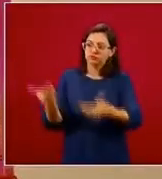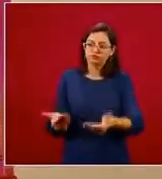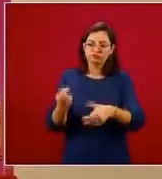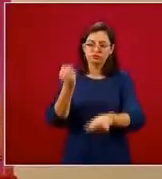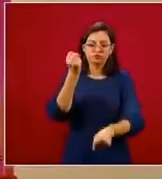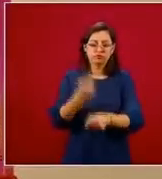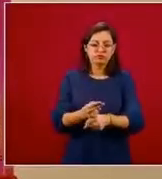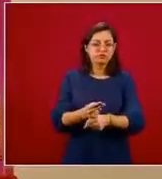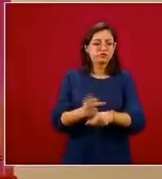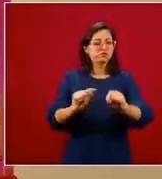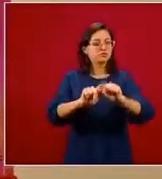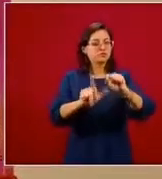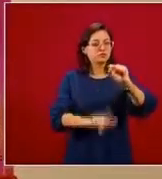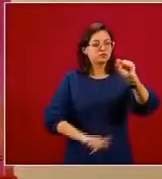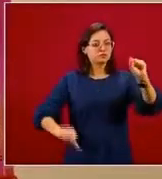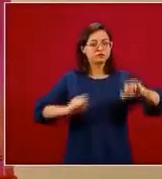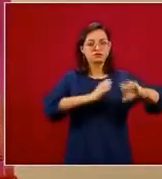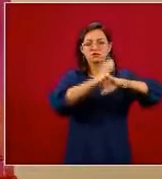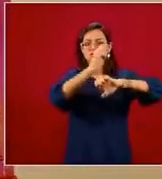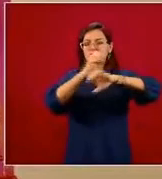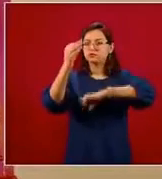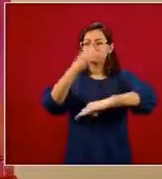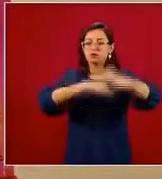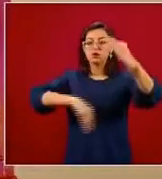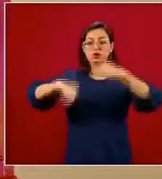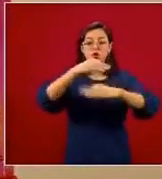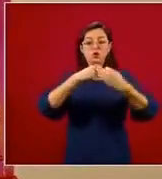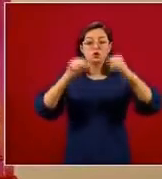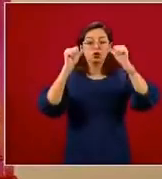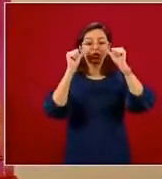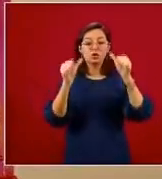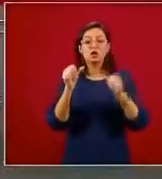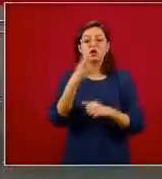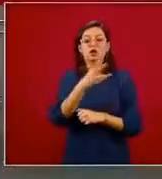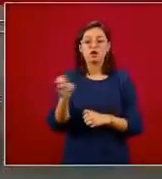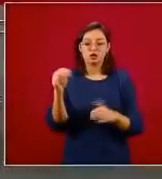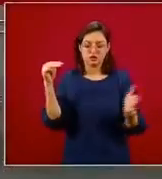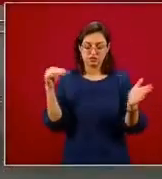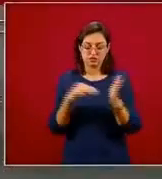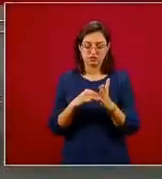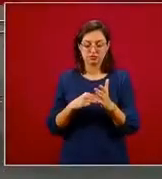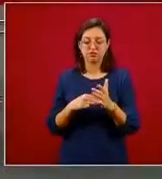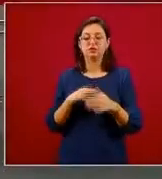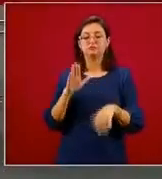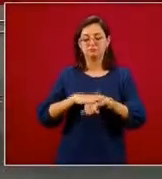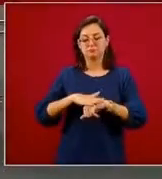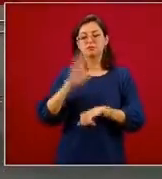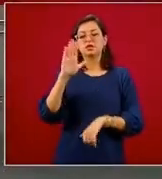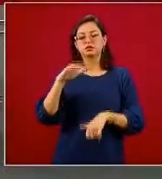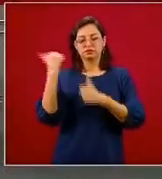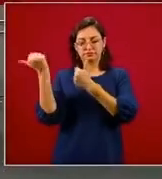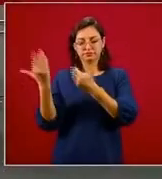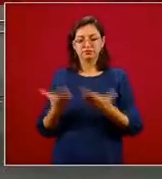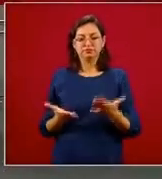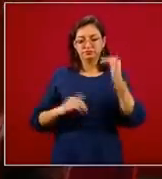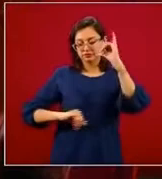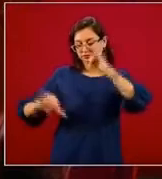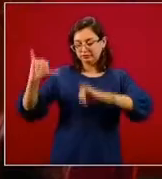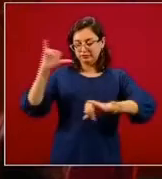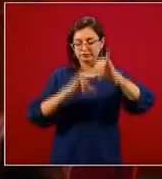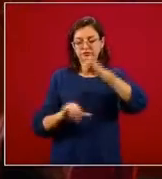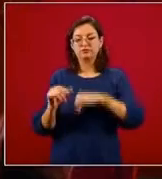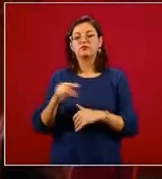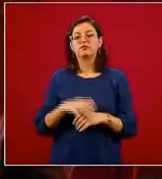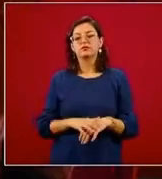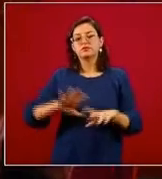INSABI, that is also doing this for testing to reach all the states, the purchase of 300,000